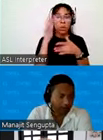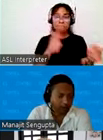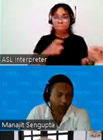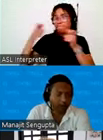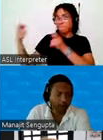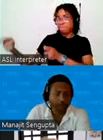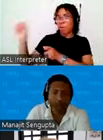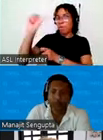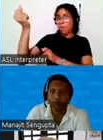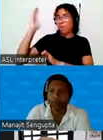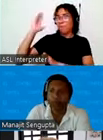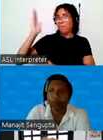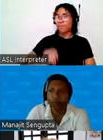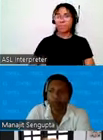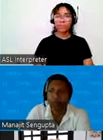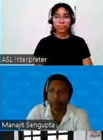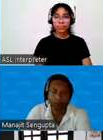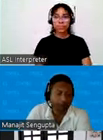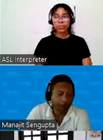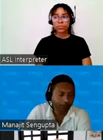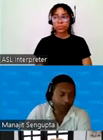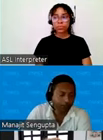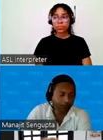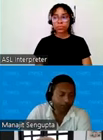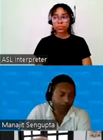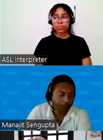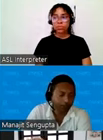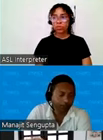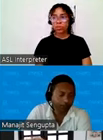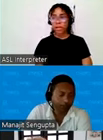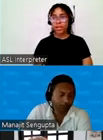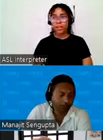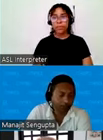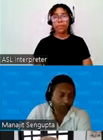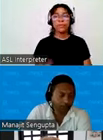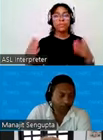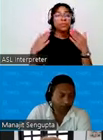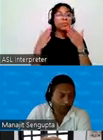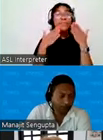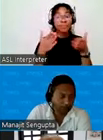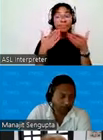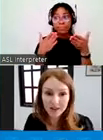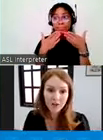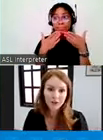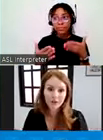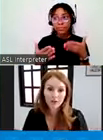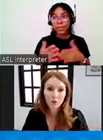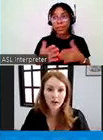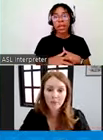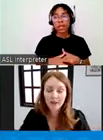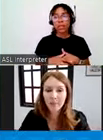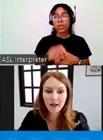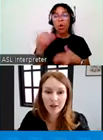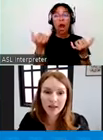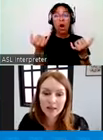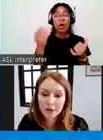you. Thank you so much. So we are gonna jump into one other poll. We just heard quite a